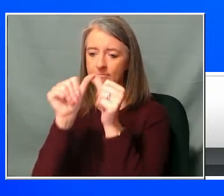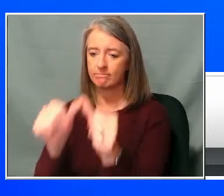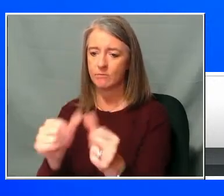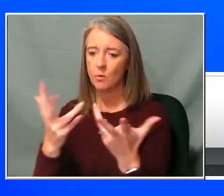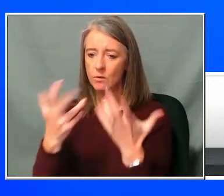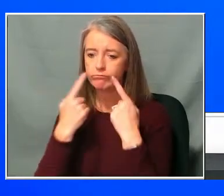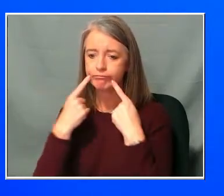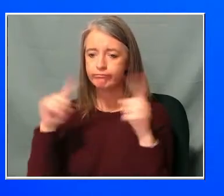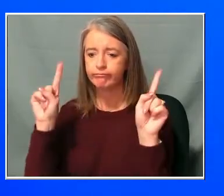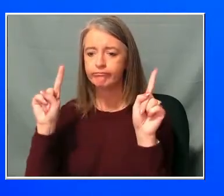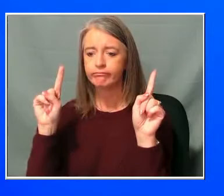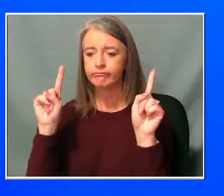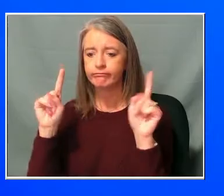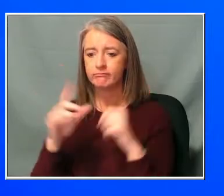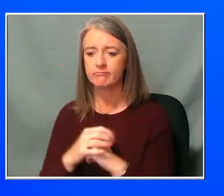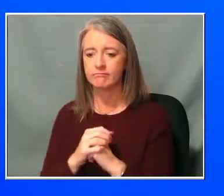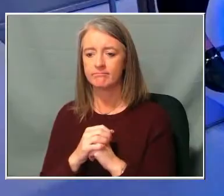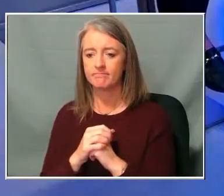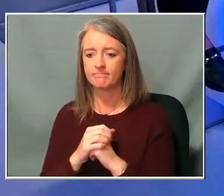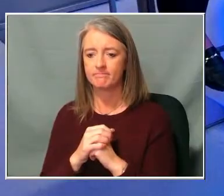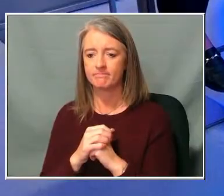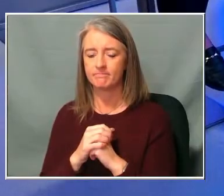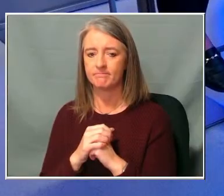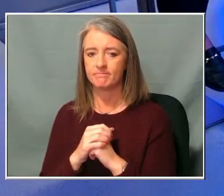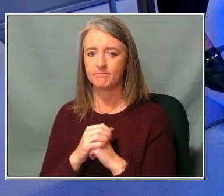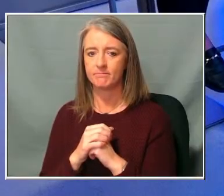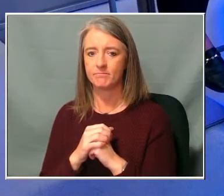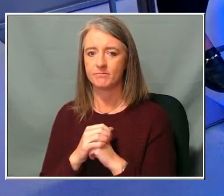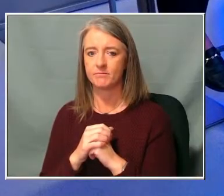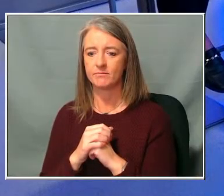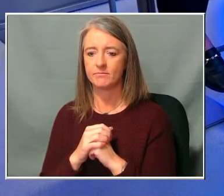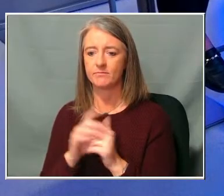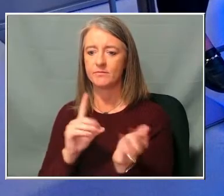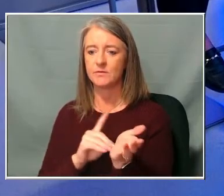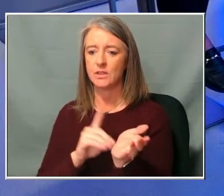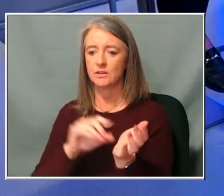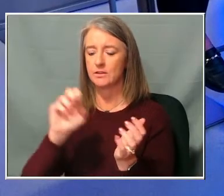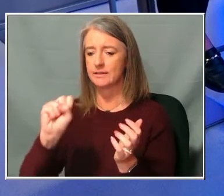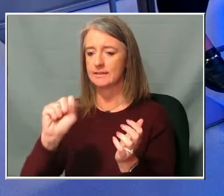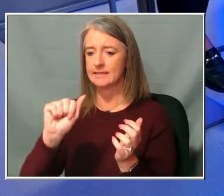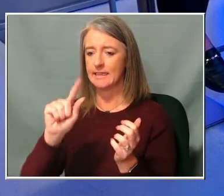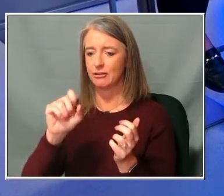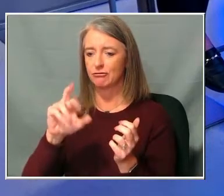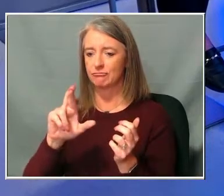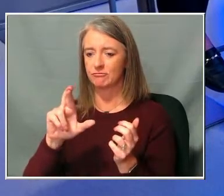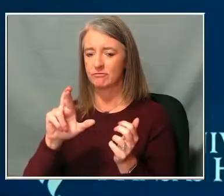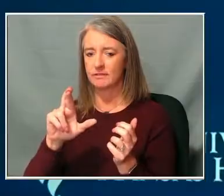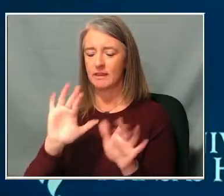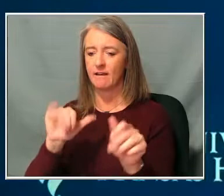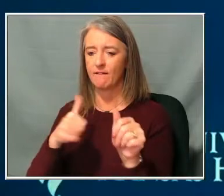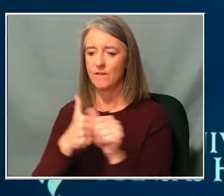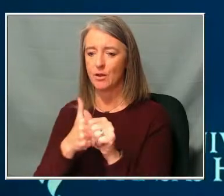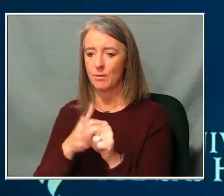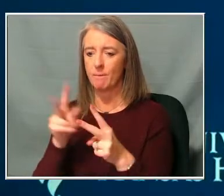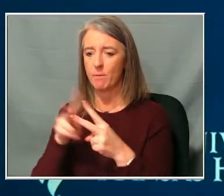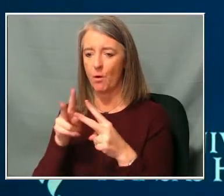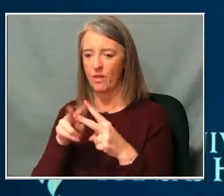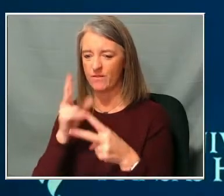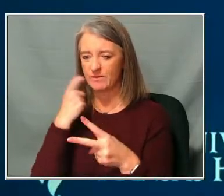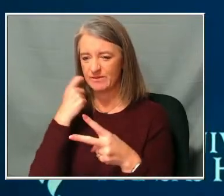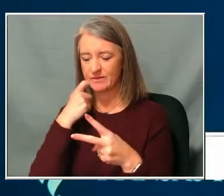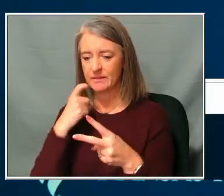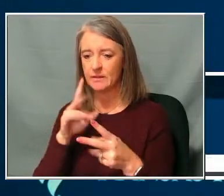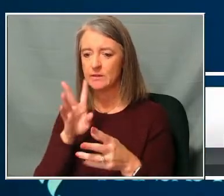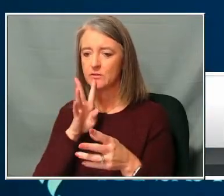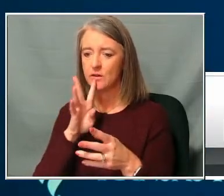you to sustain that success over time. All right. Dr. Stager, final thoughts. Great. I will actually follow up on both of them. You know, I think we've talked a lot about